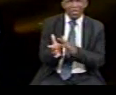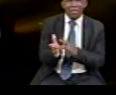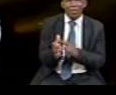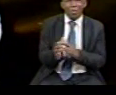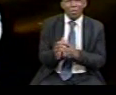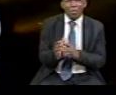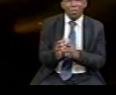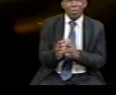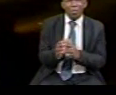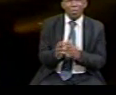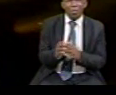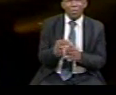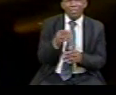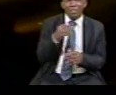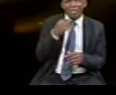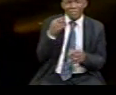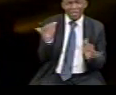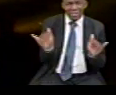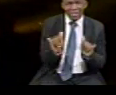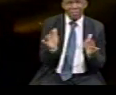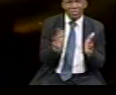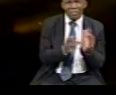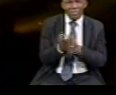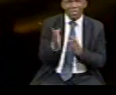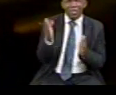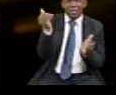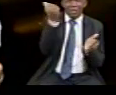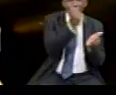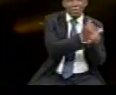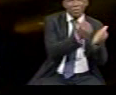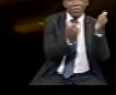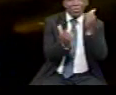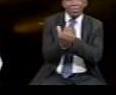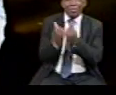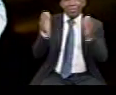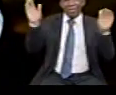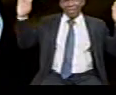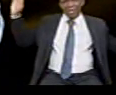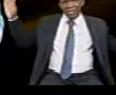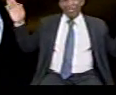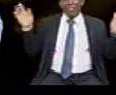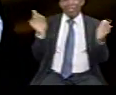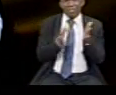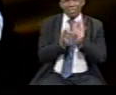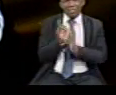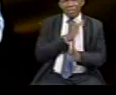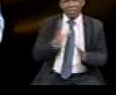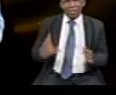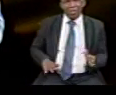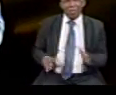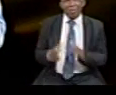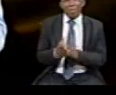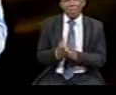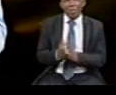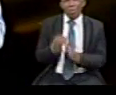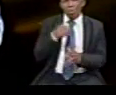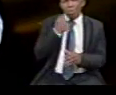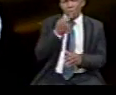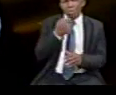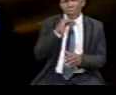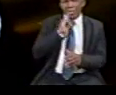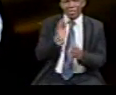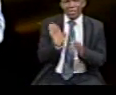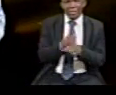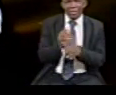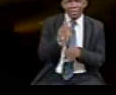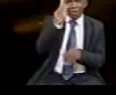the smitten Jesus, the crucified Jesus, which is taken up from heaven, which is taken up from you into heaven, shall so